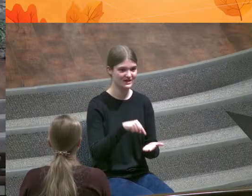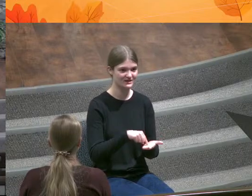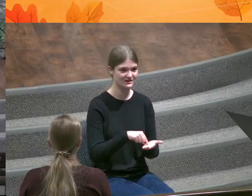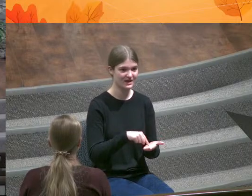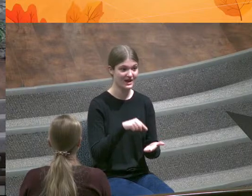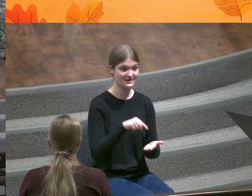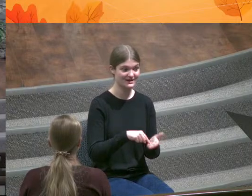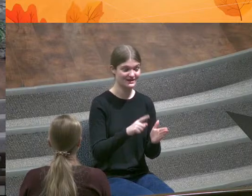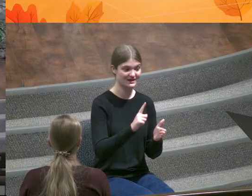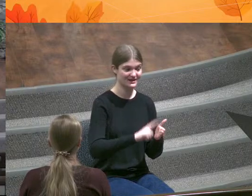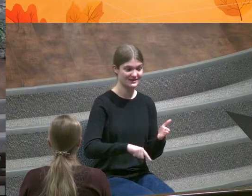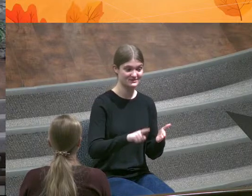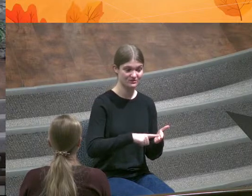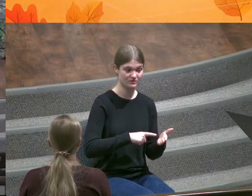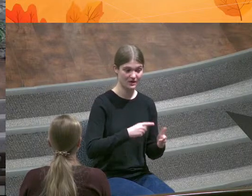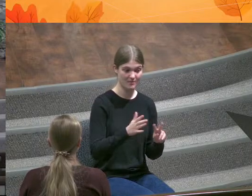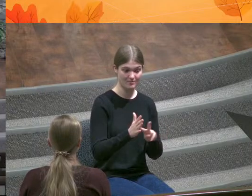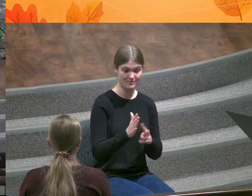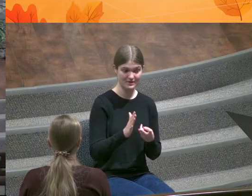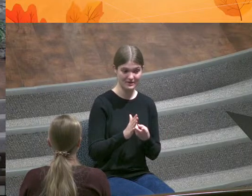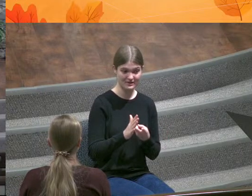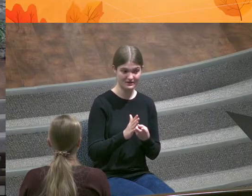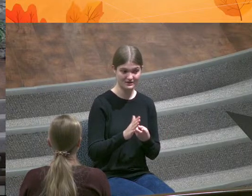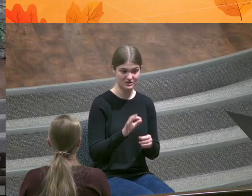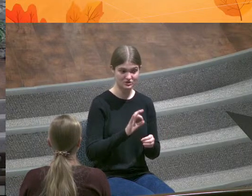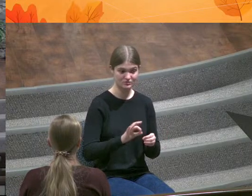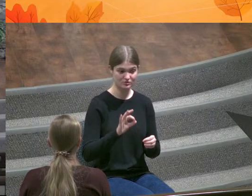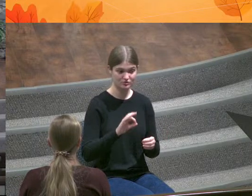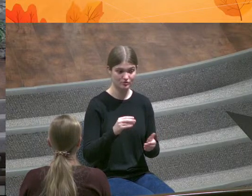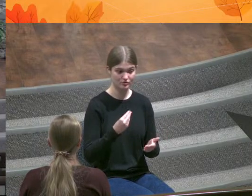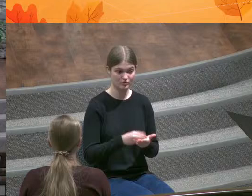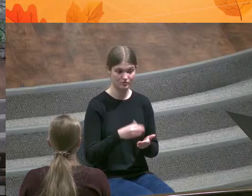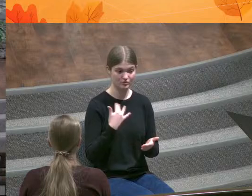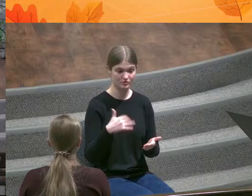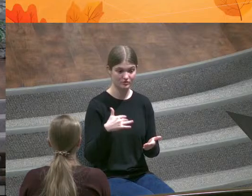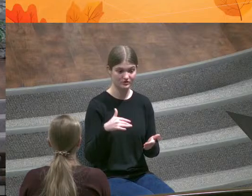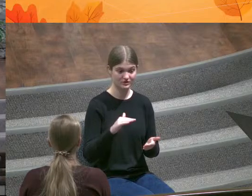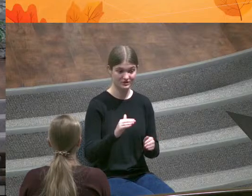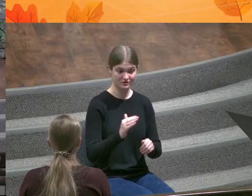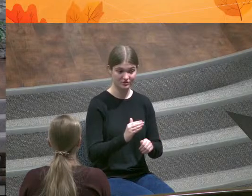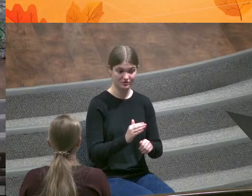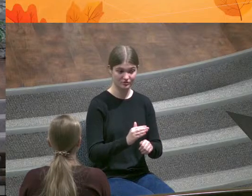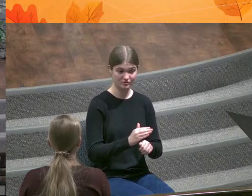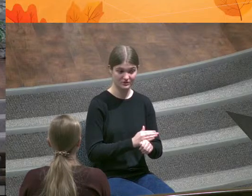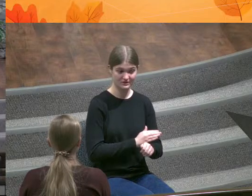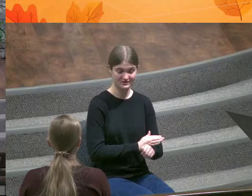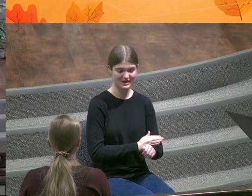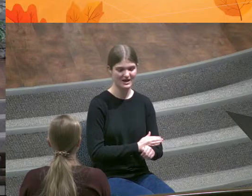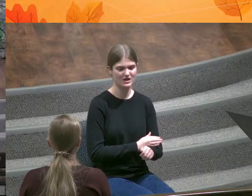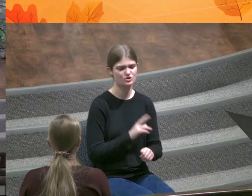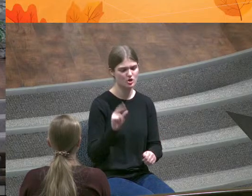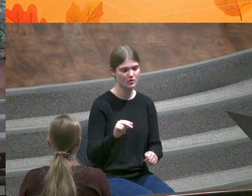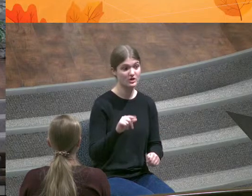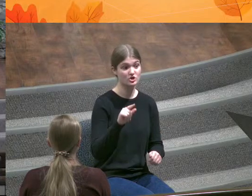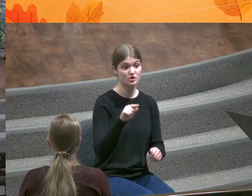a debt canceled automatically mean spiritual riches have been grown? Now, you may have the opportunity now to grow some spiritual